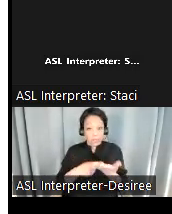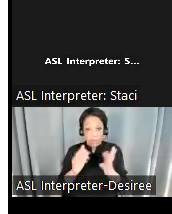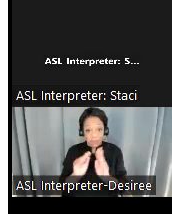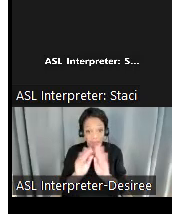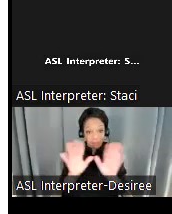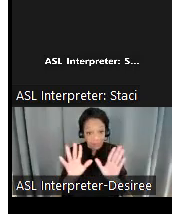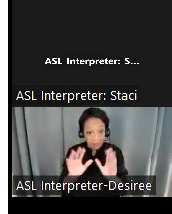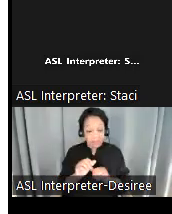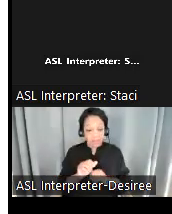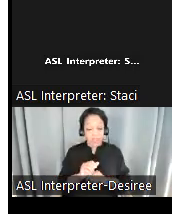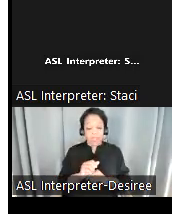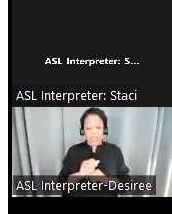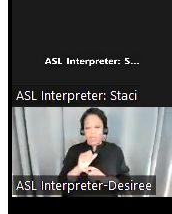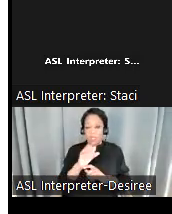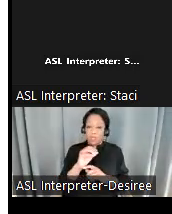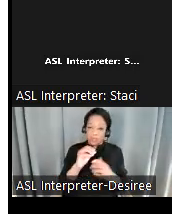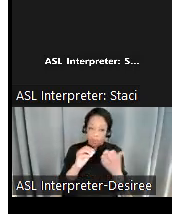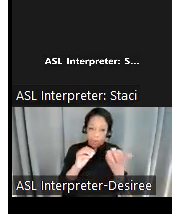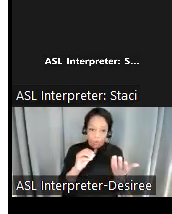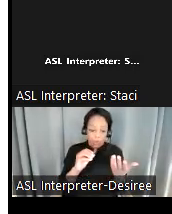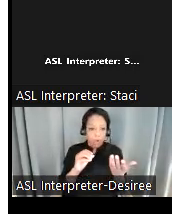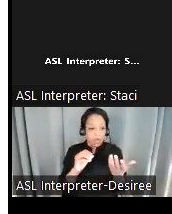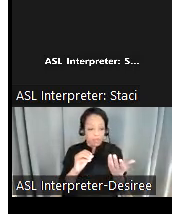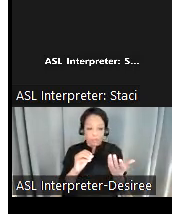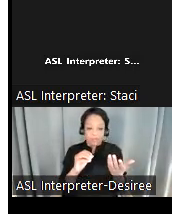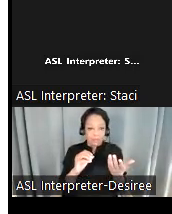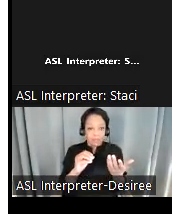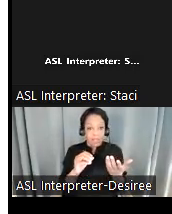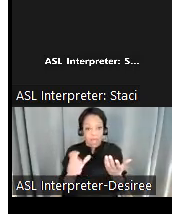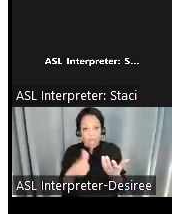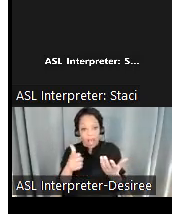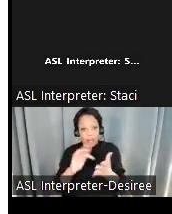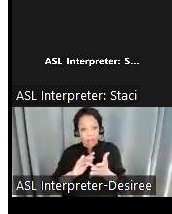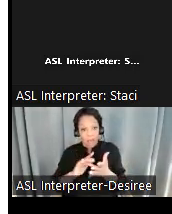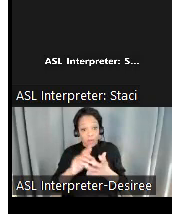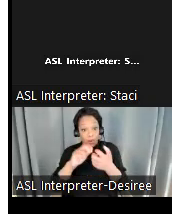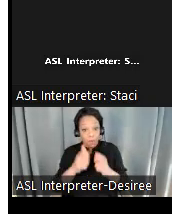medical issues, and that hearing issue gets put off.